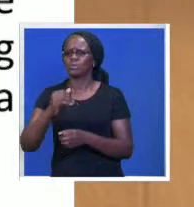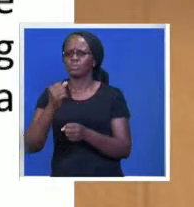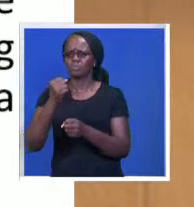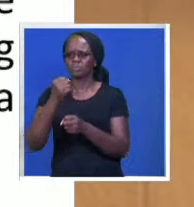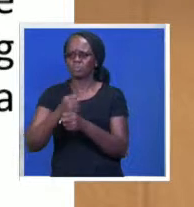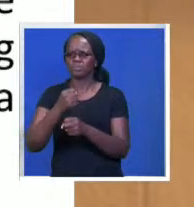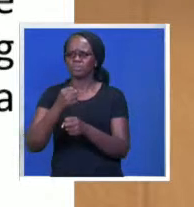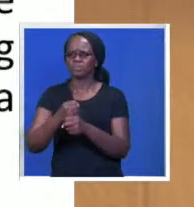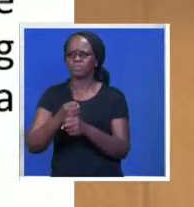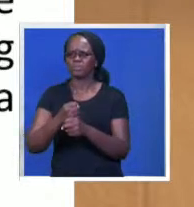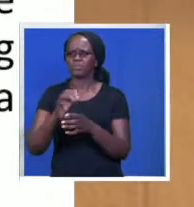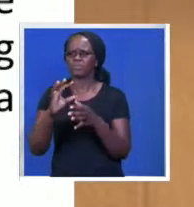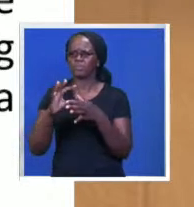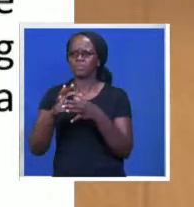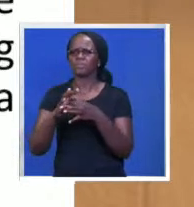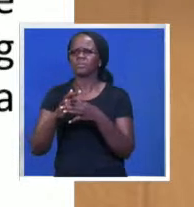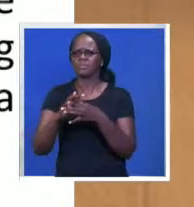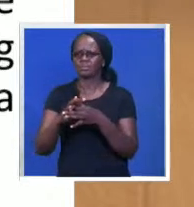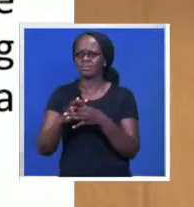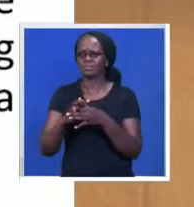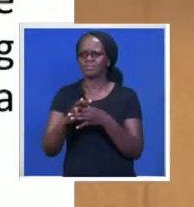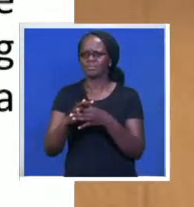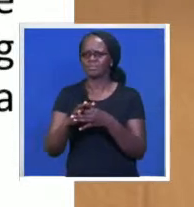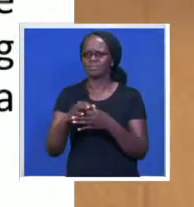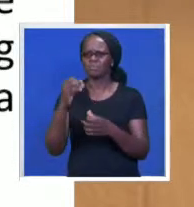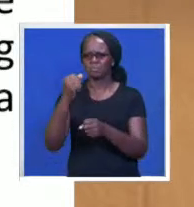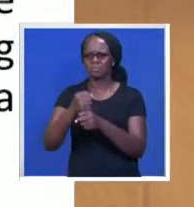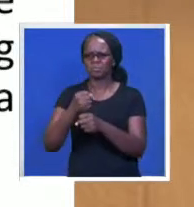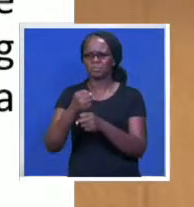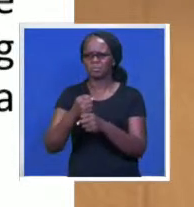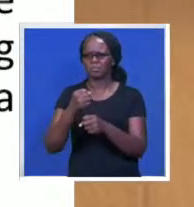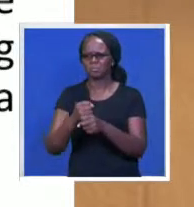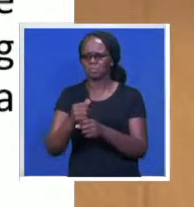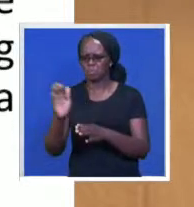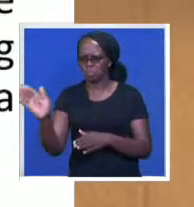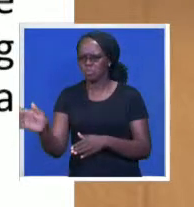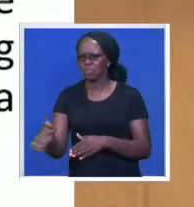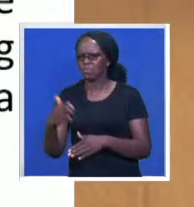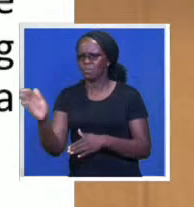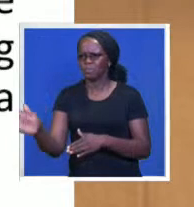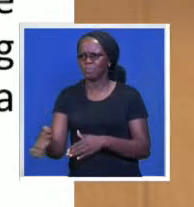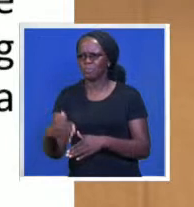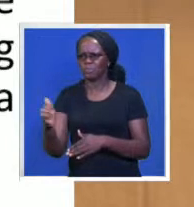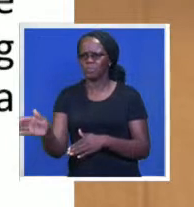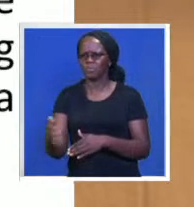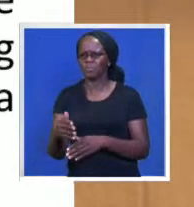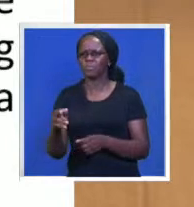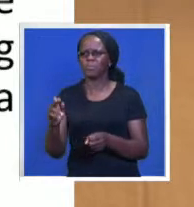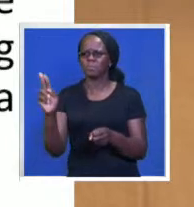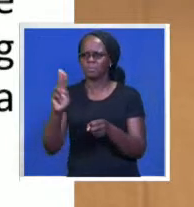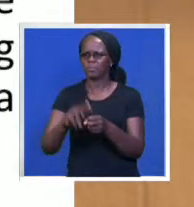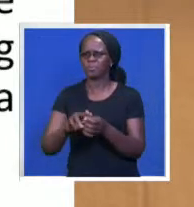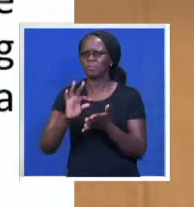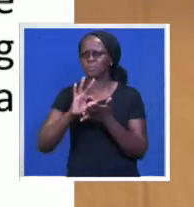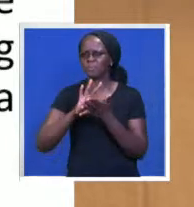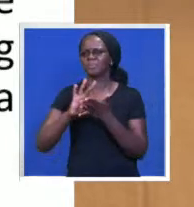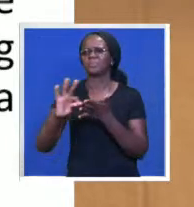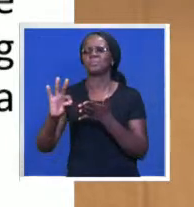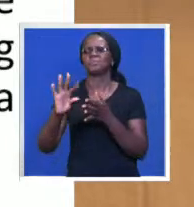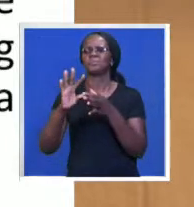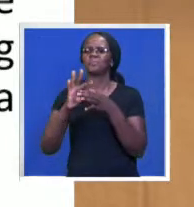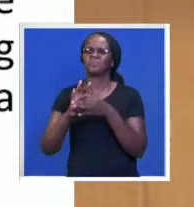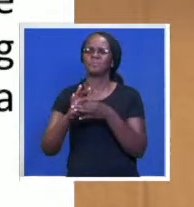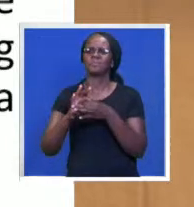house chores on Sunday, to do work like sweeping the yard, cleaning the house, cleaning the